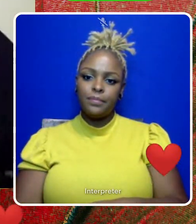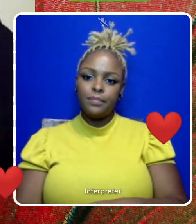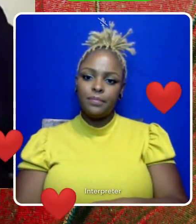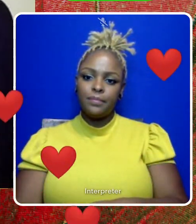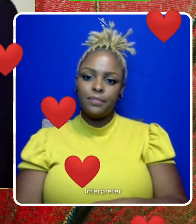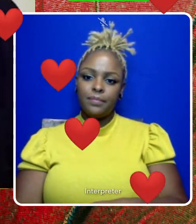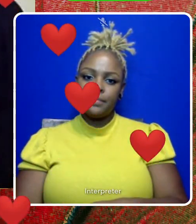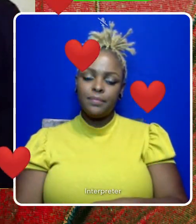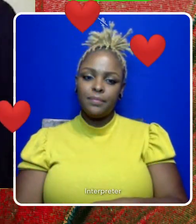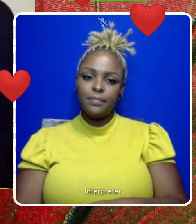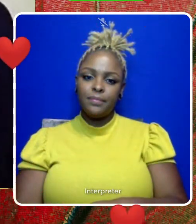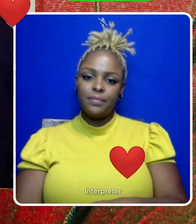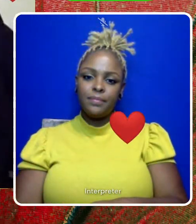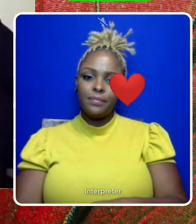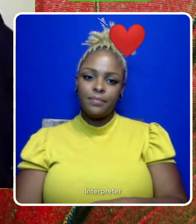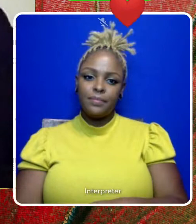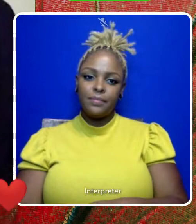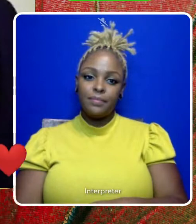Yeah.